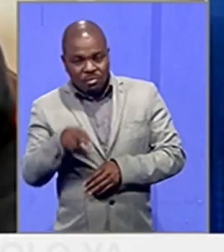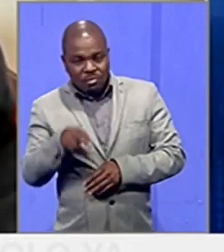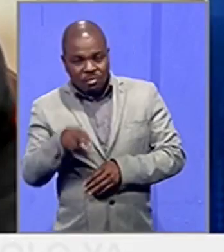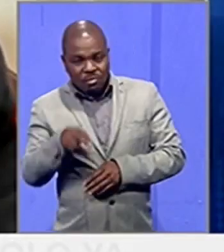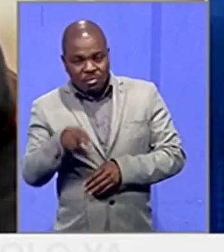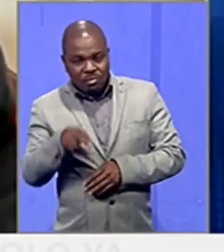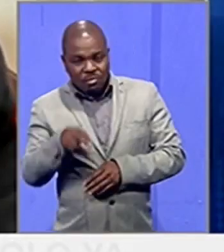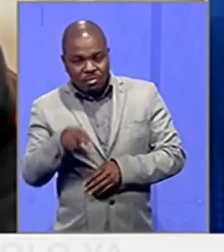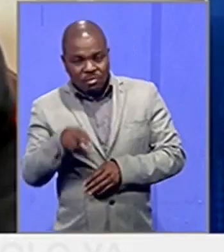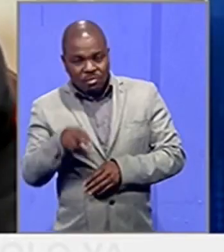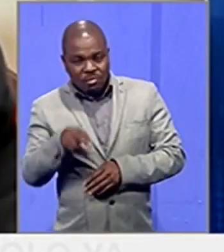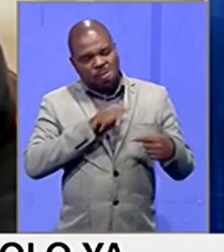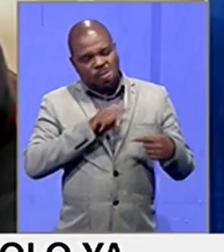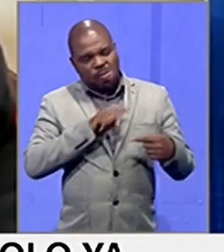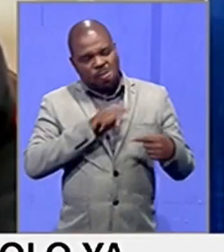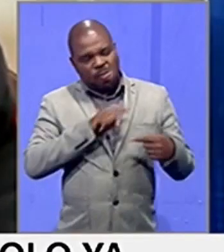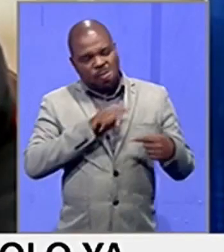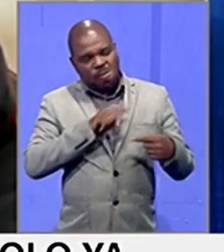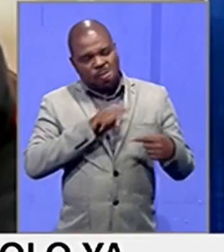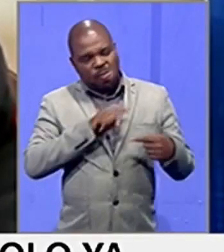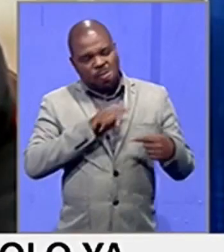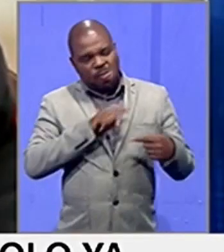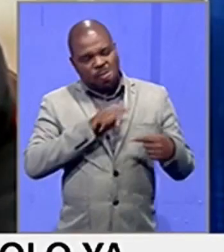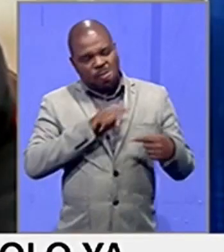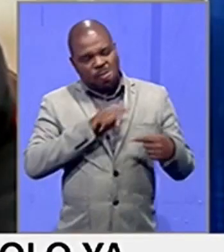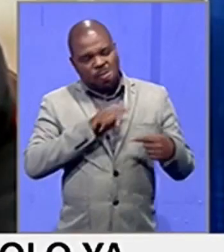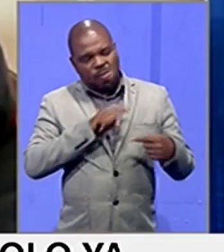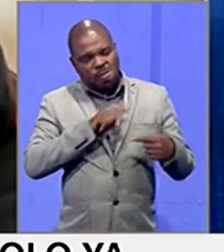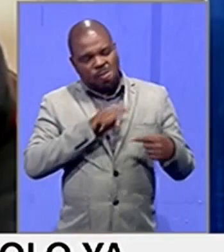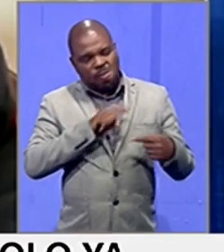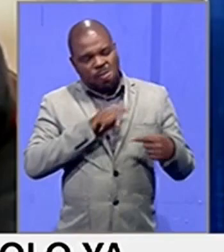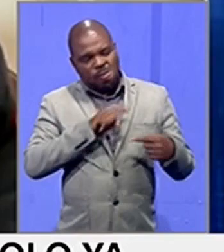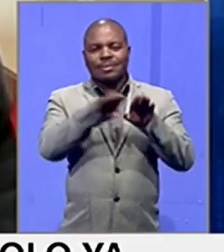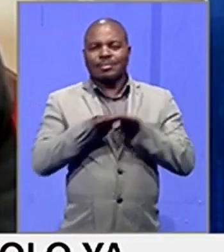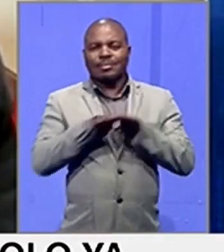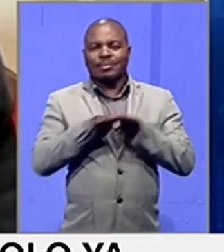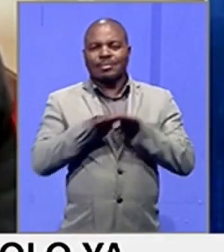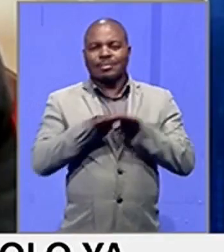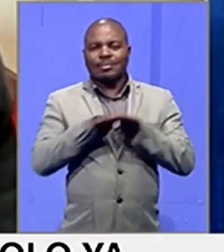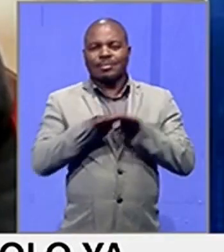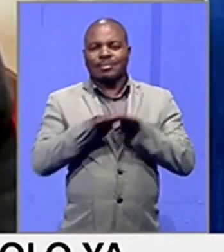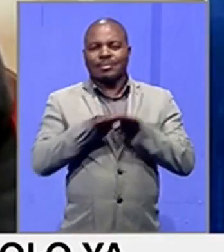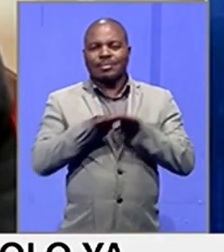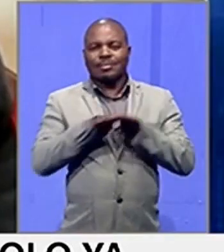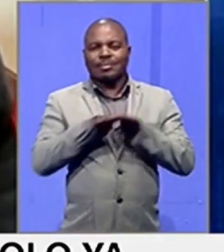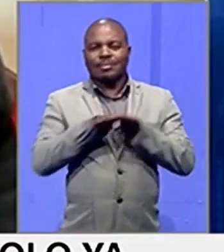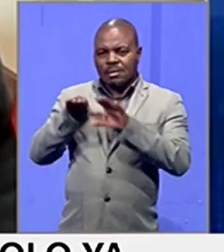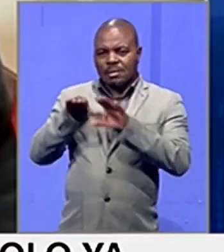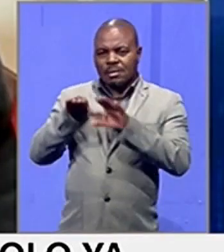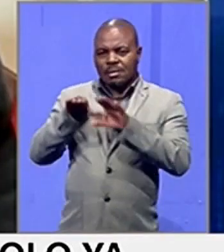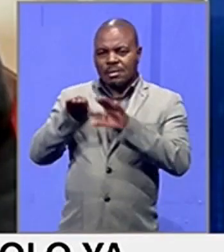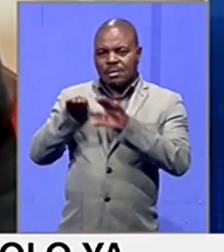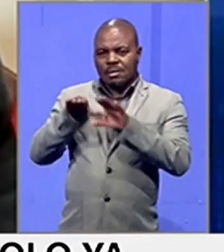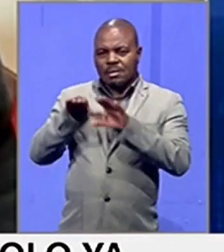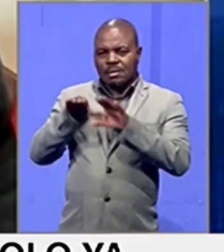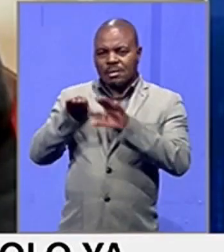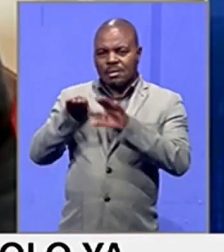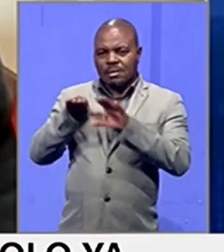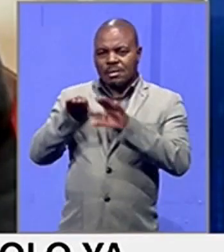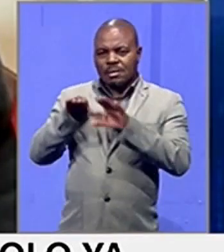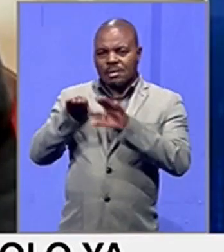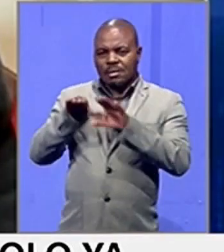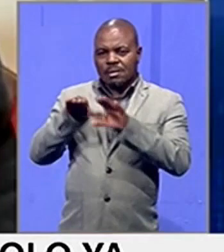power away, and they say this is democracy, and the DA has been going on talking about democracy, when in